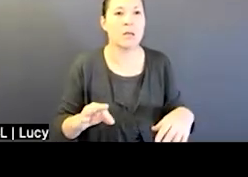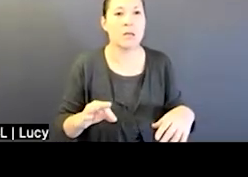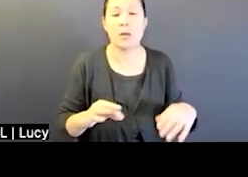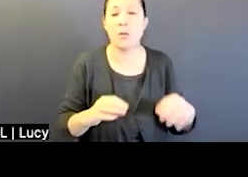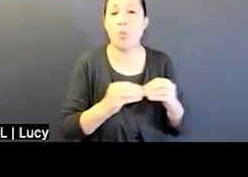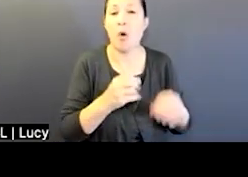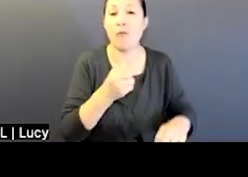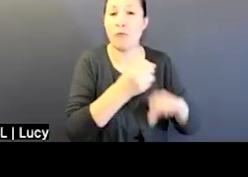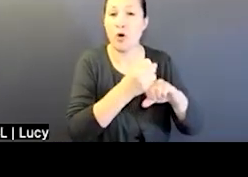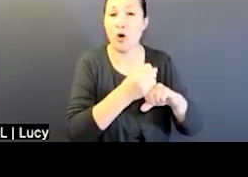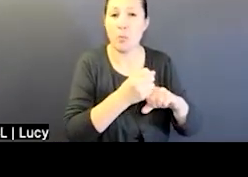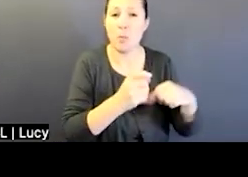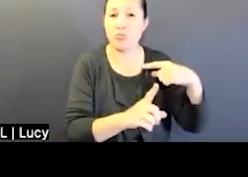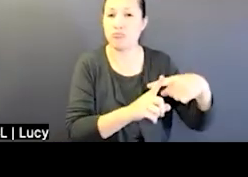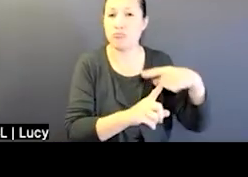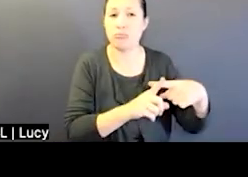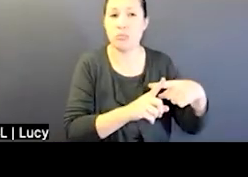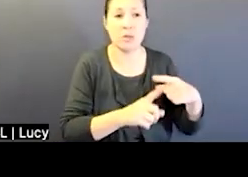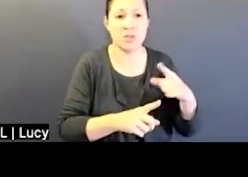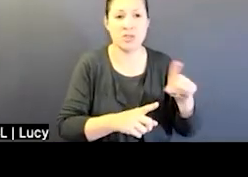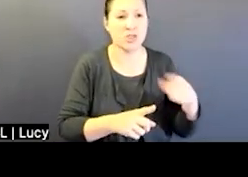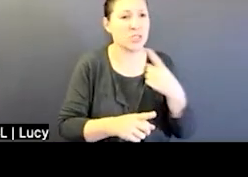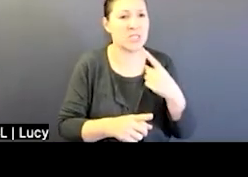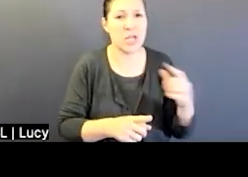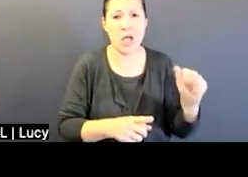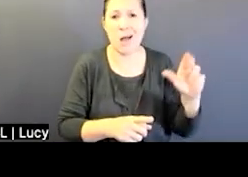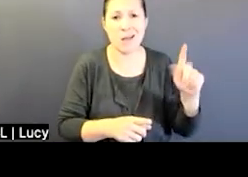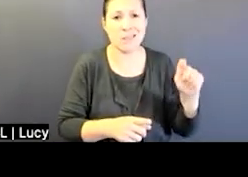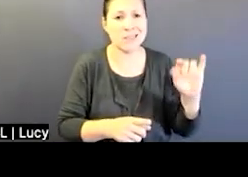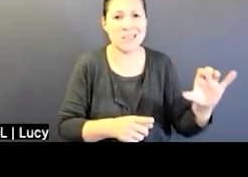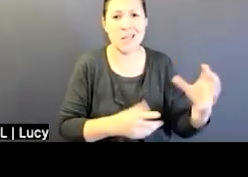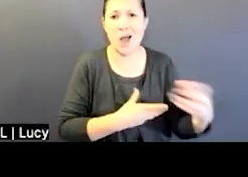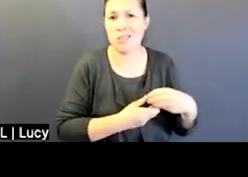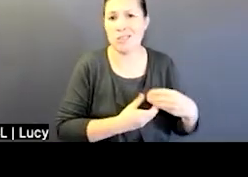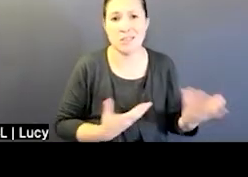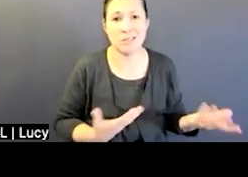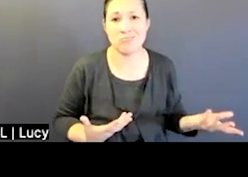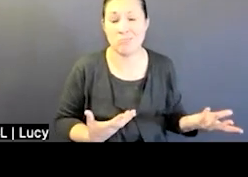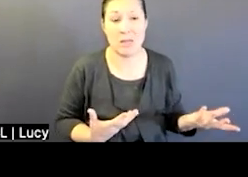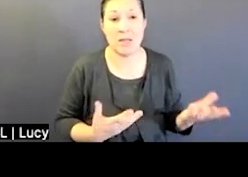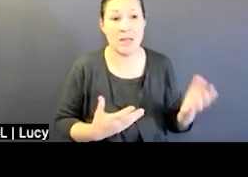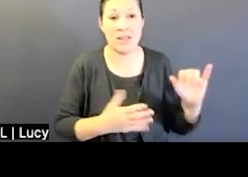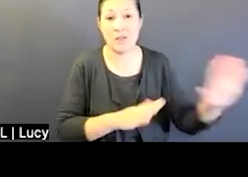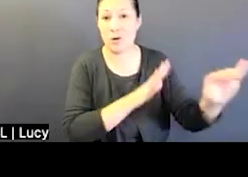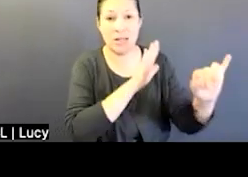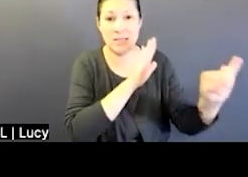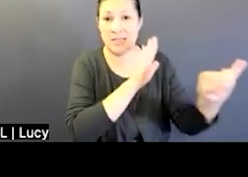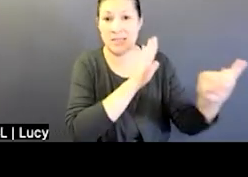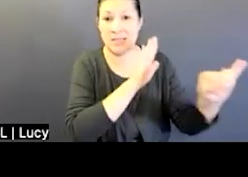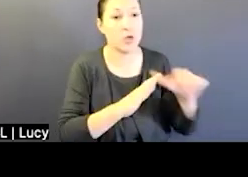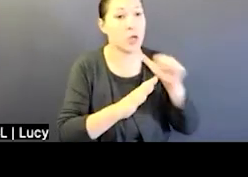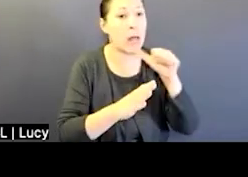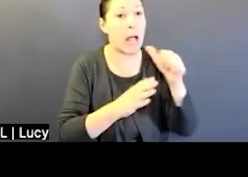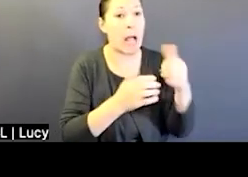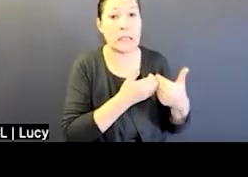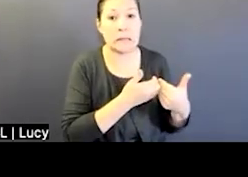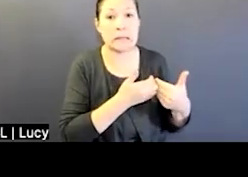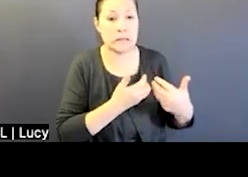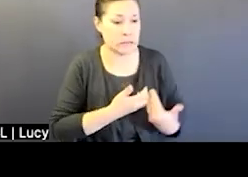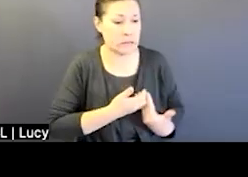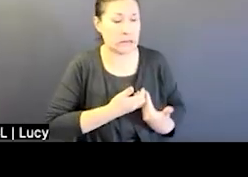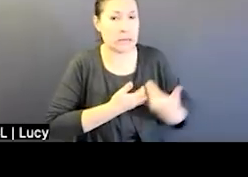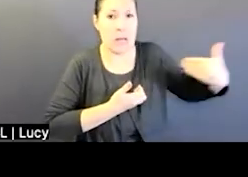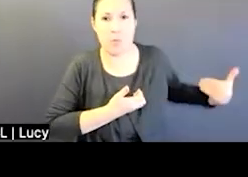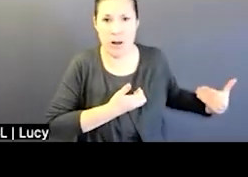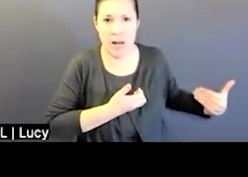about autism is this: just say autistic, because it's the identity. You can't pull autism out of a person's identity